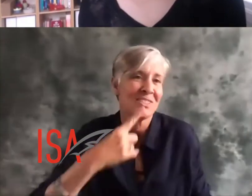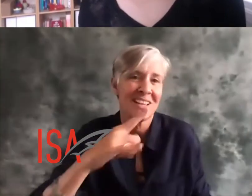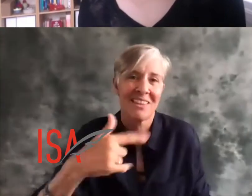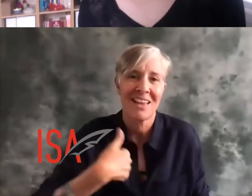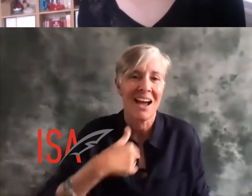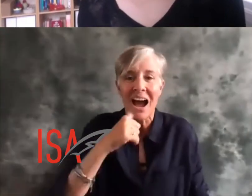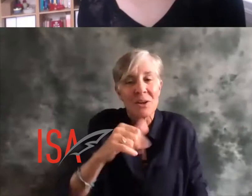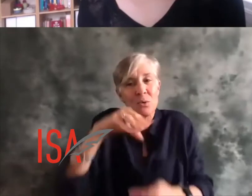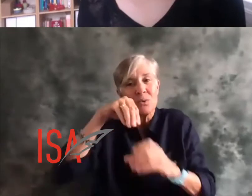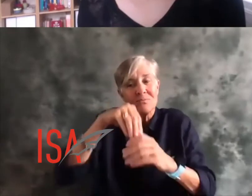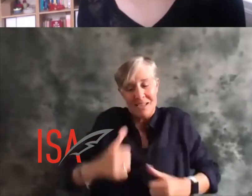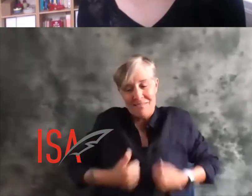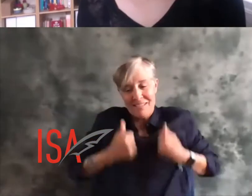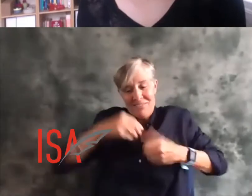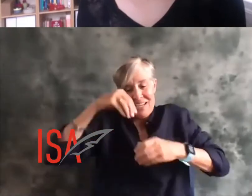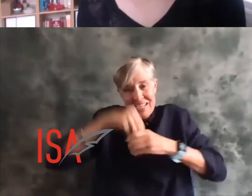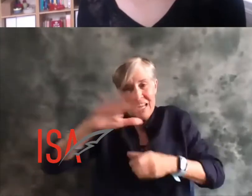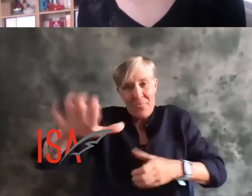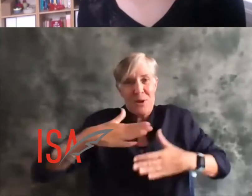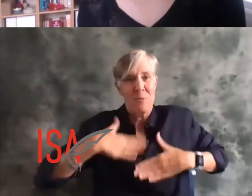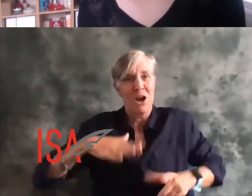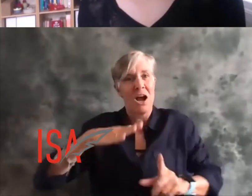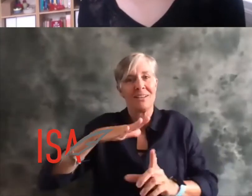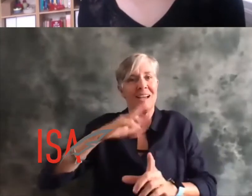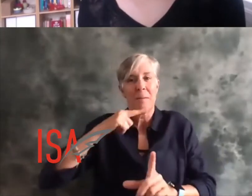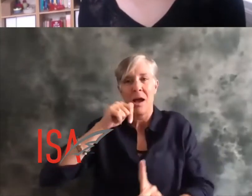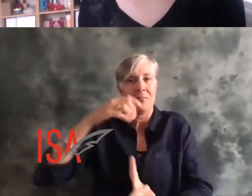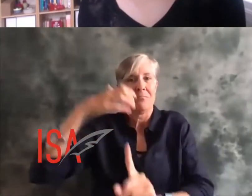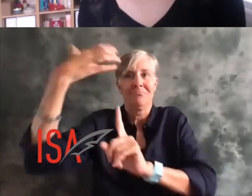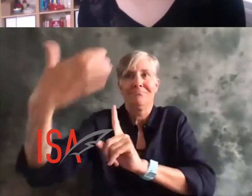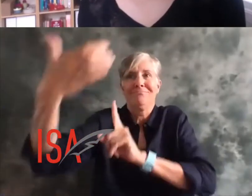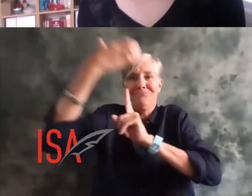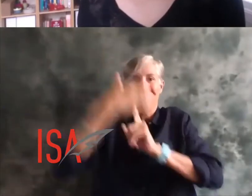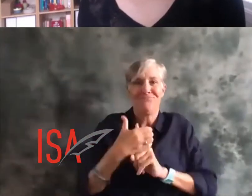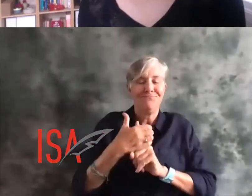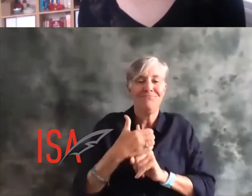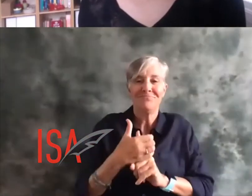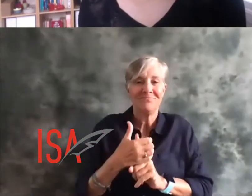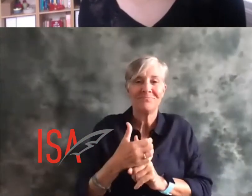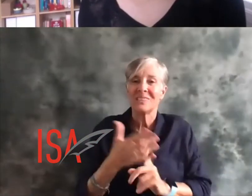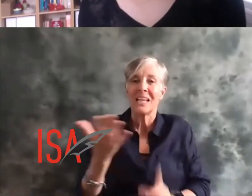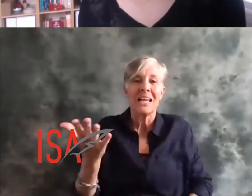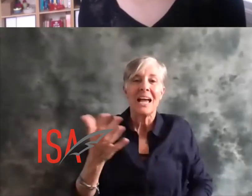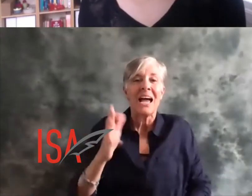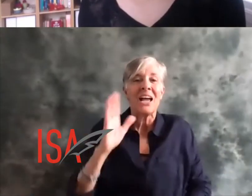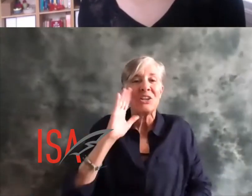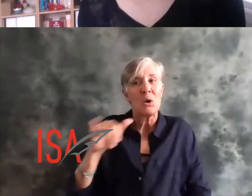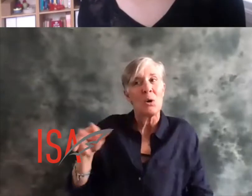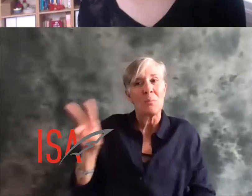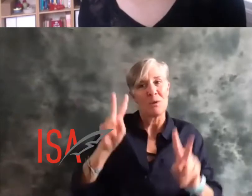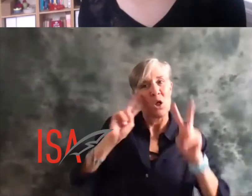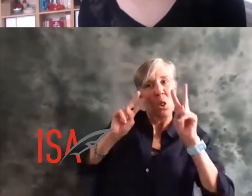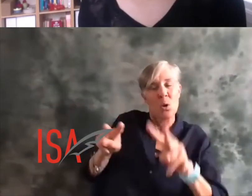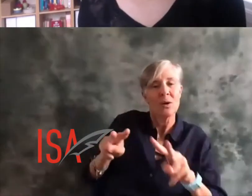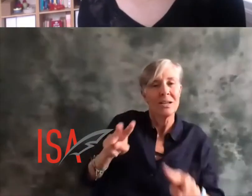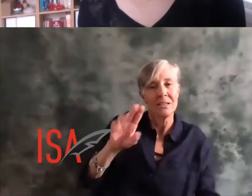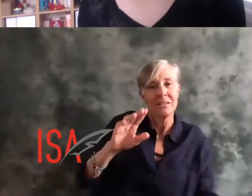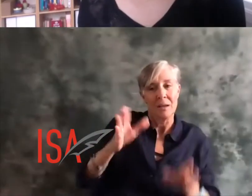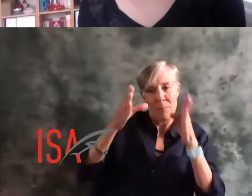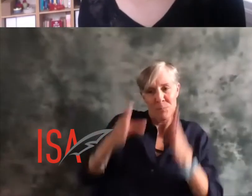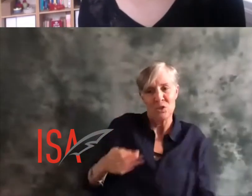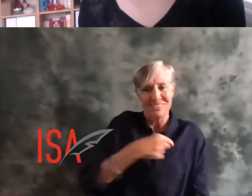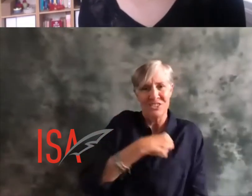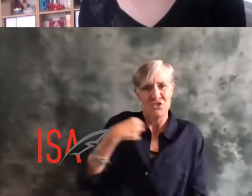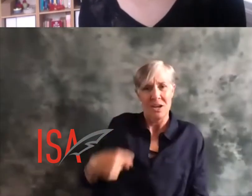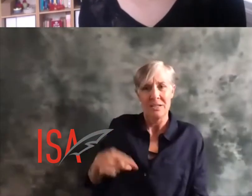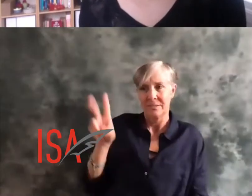that body. I don't have people looking at me and having their own mental story of what a Chinese